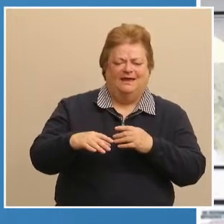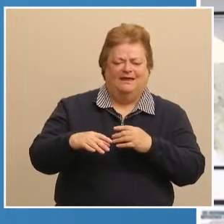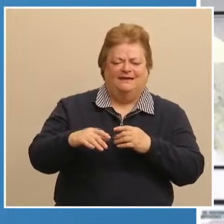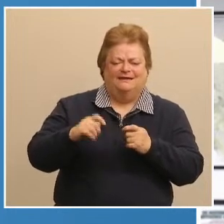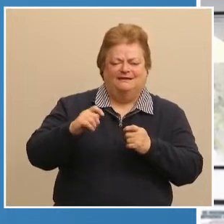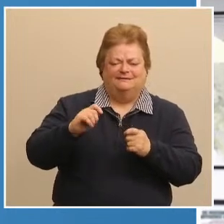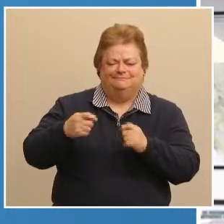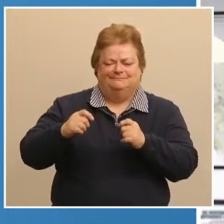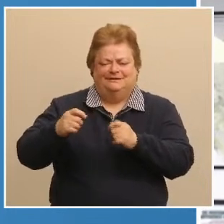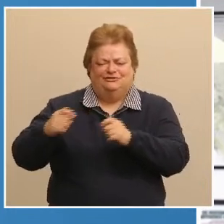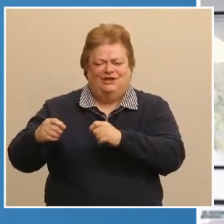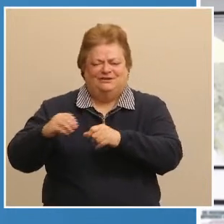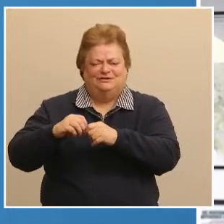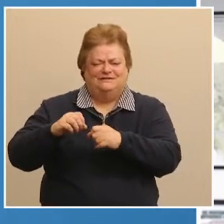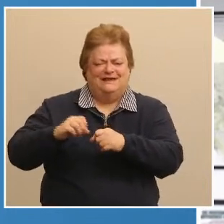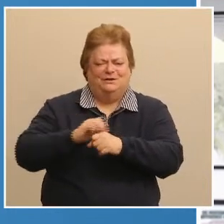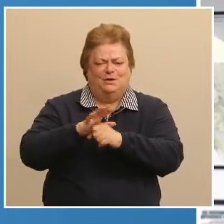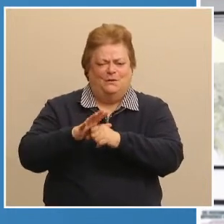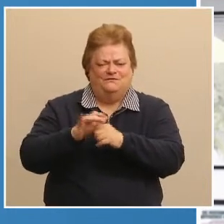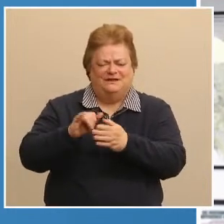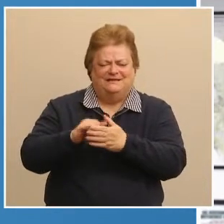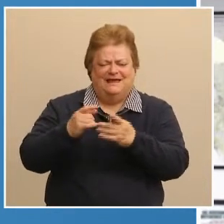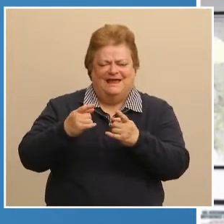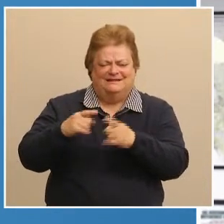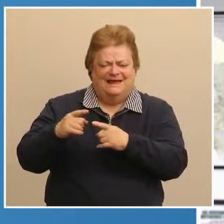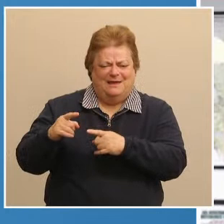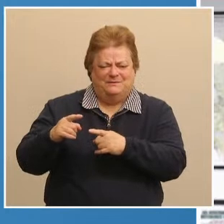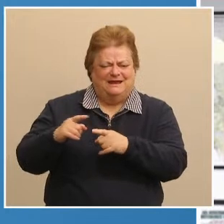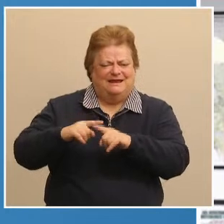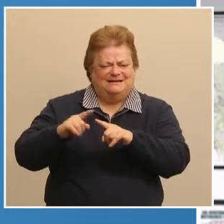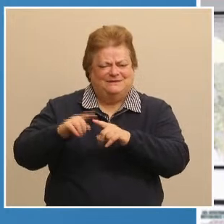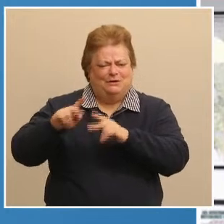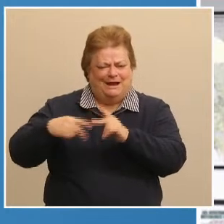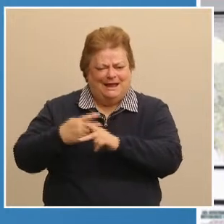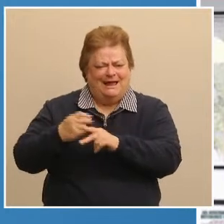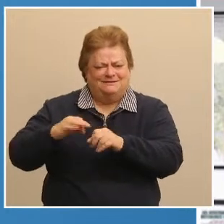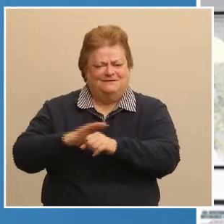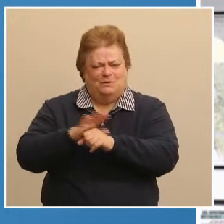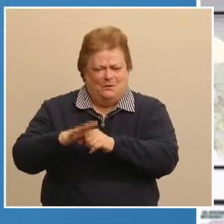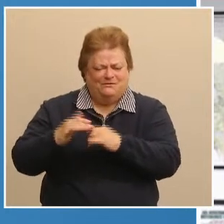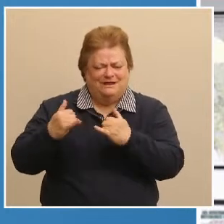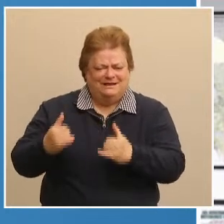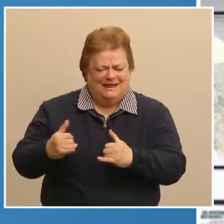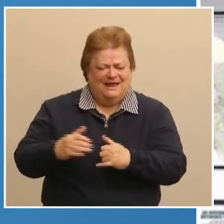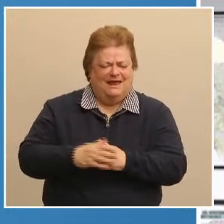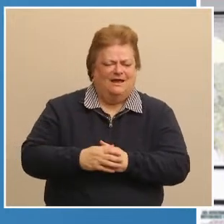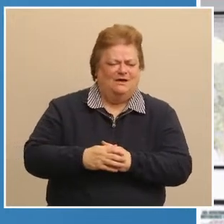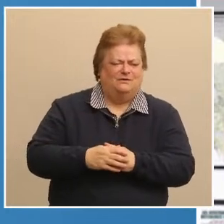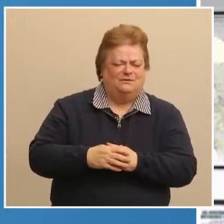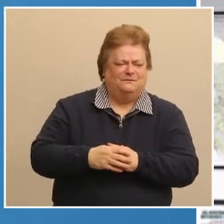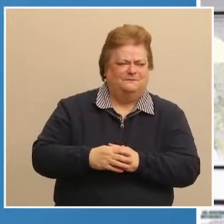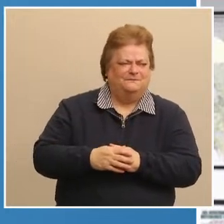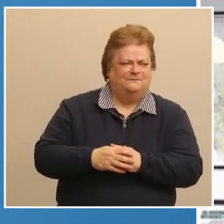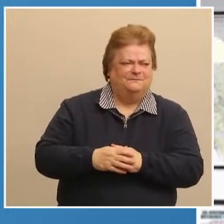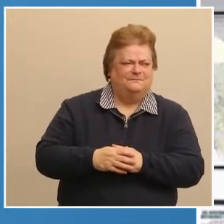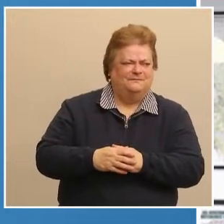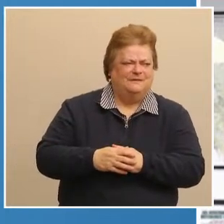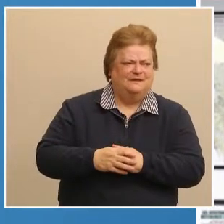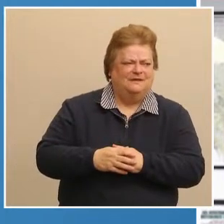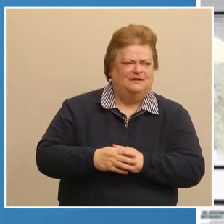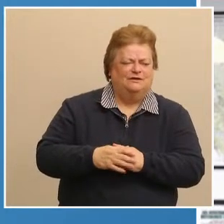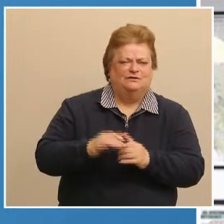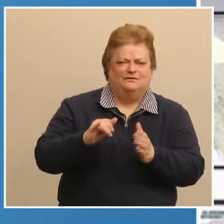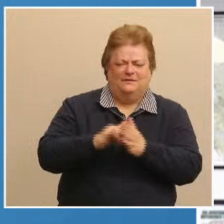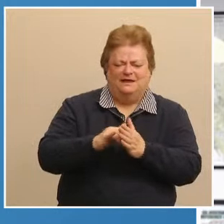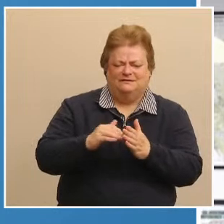been pretty prominent in the media lately. So I think this is certainly